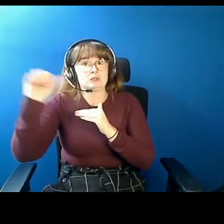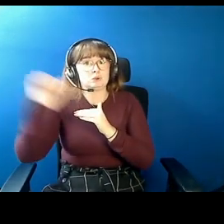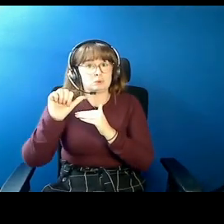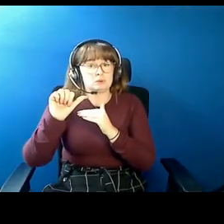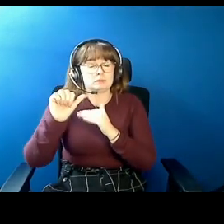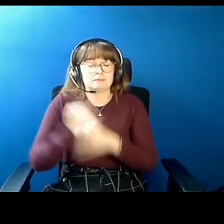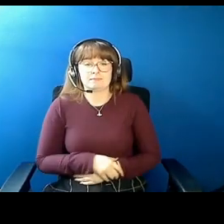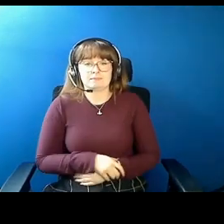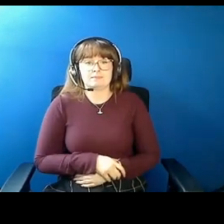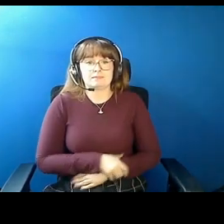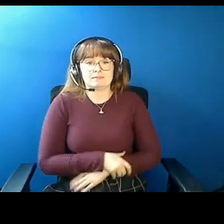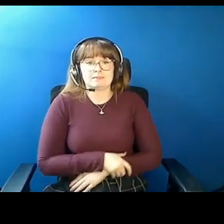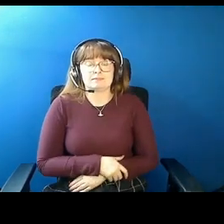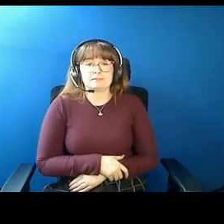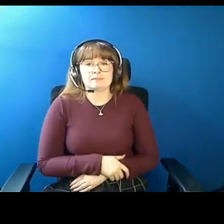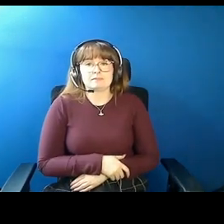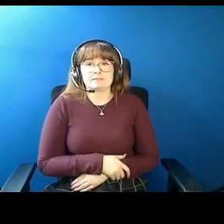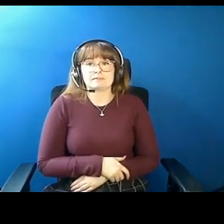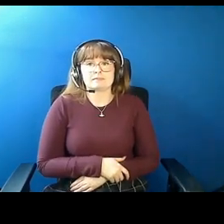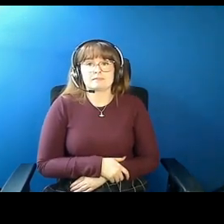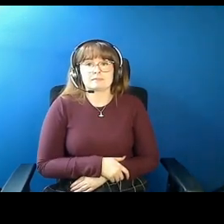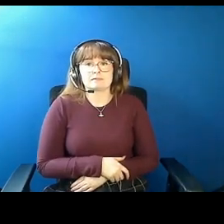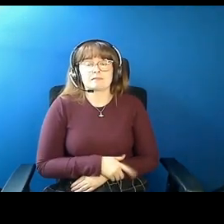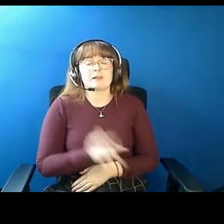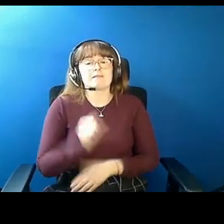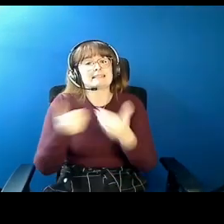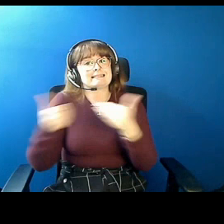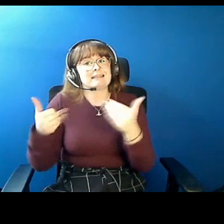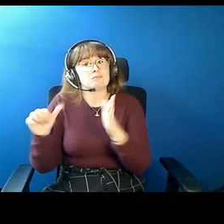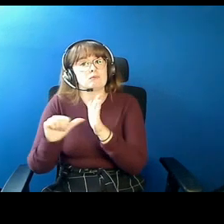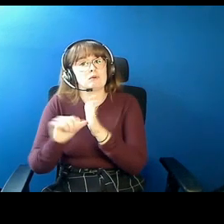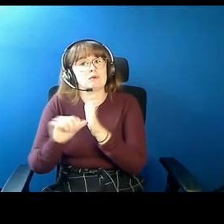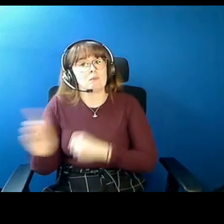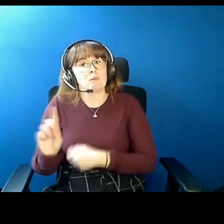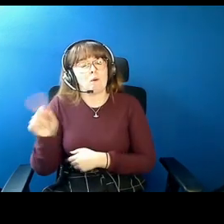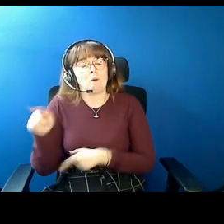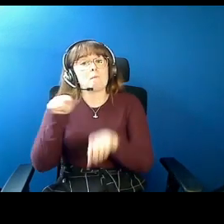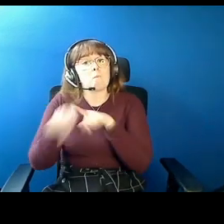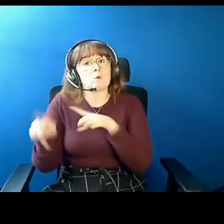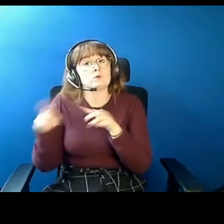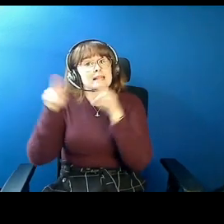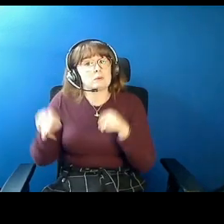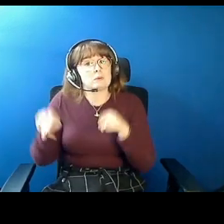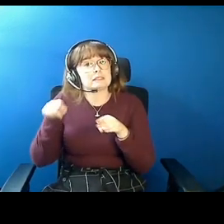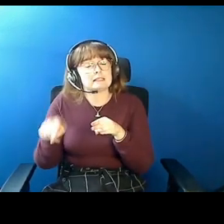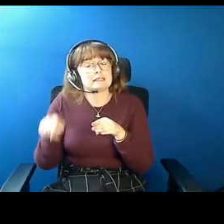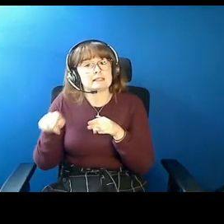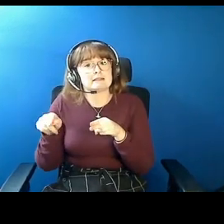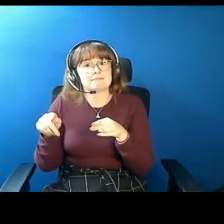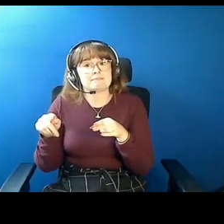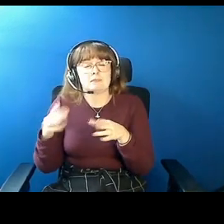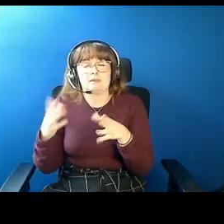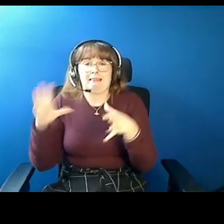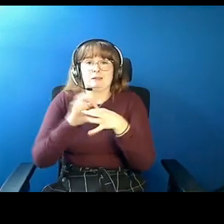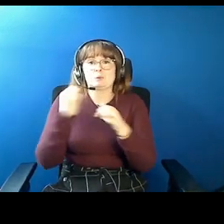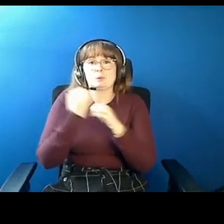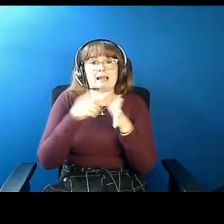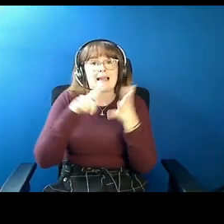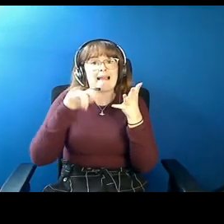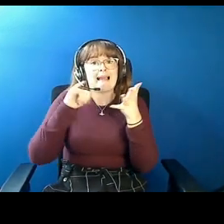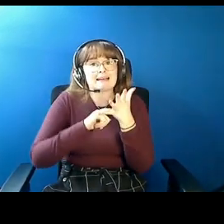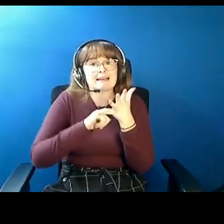performance. There's then a separate issue is that the majority of that housing is on gas central heating. 3/4 roughly